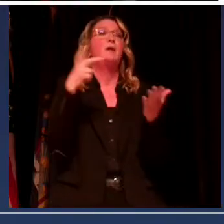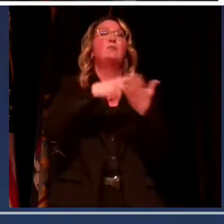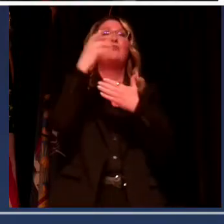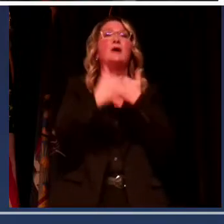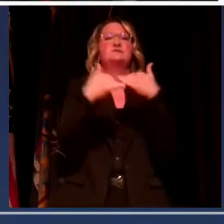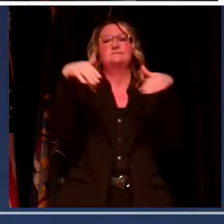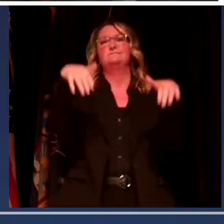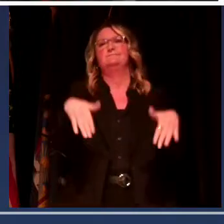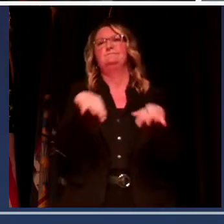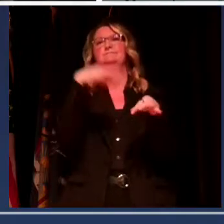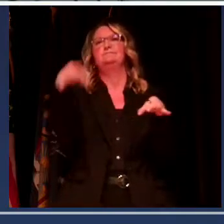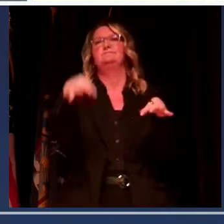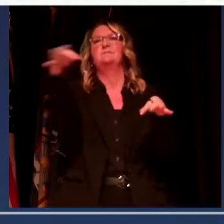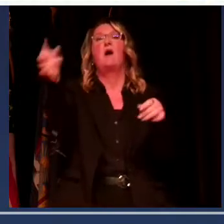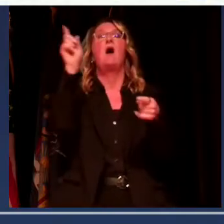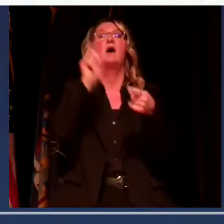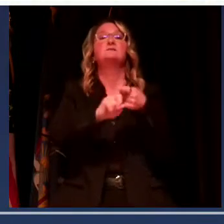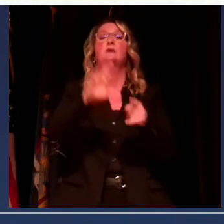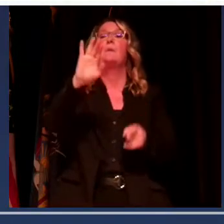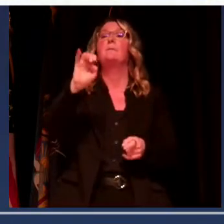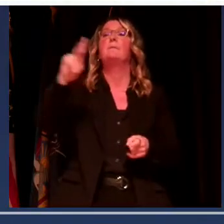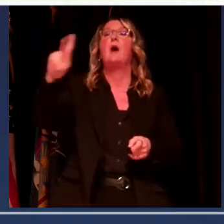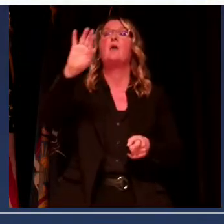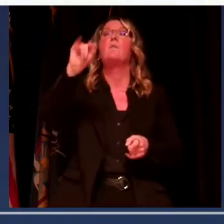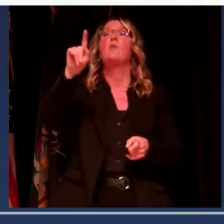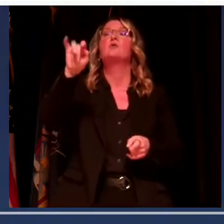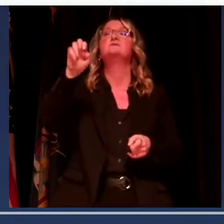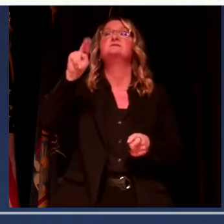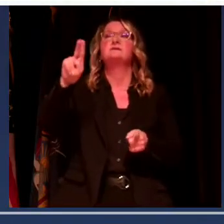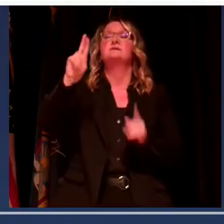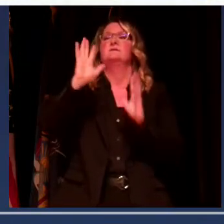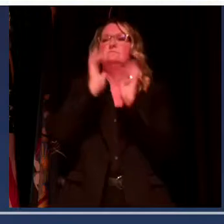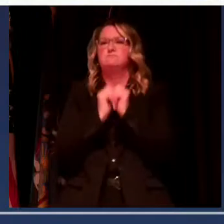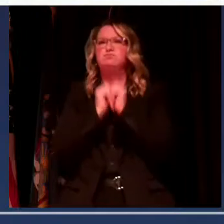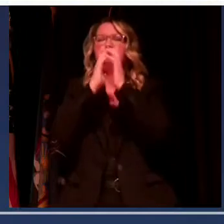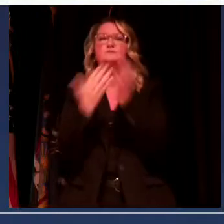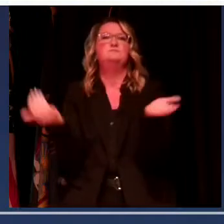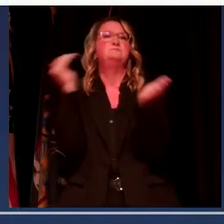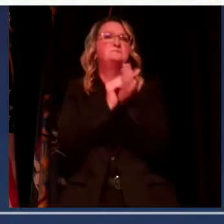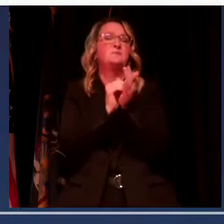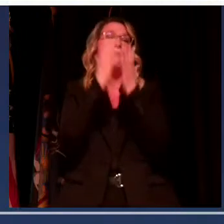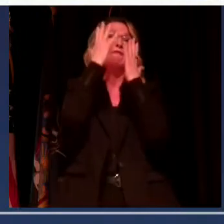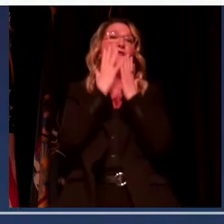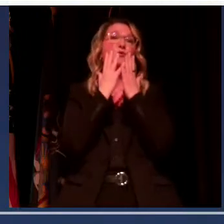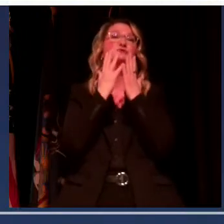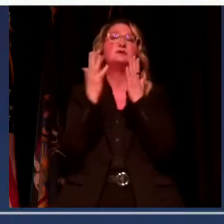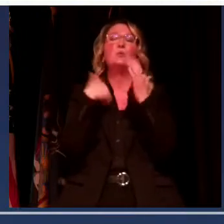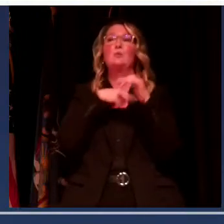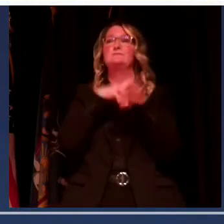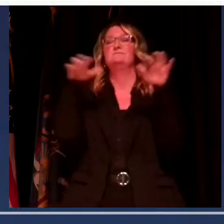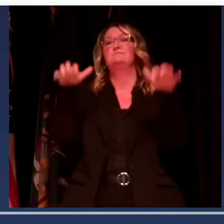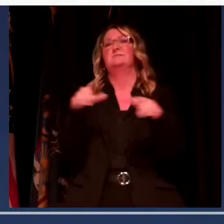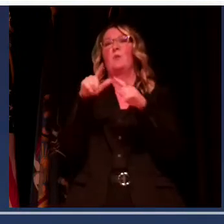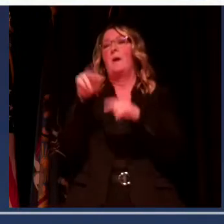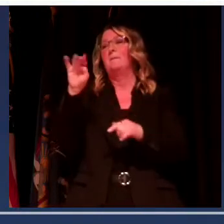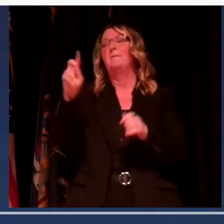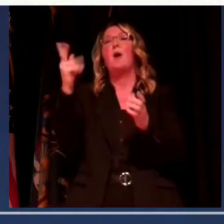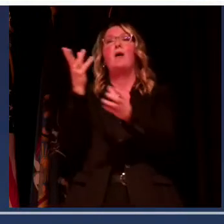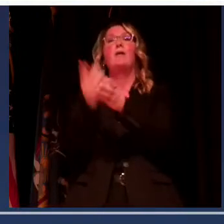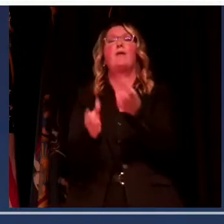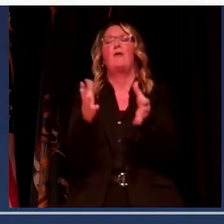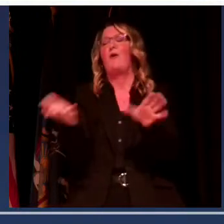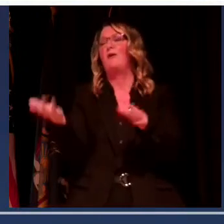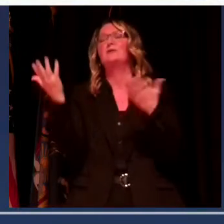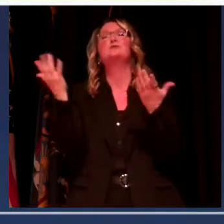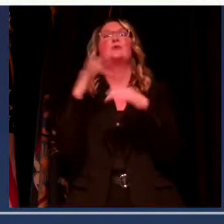floundered until the gardens hired Mark Mortensen to get it back on schedule. Unfortunately, we were all shocked when Mark passed much too